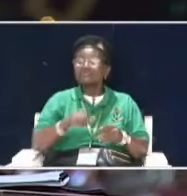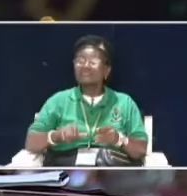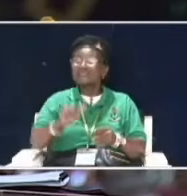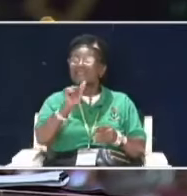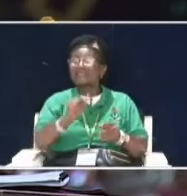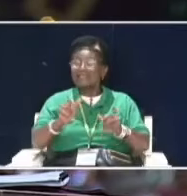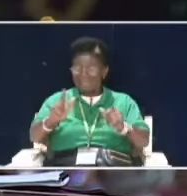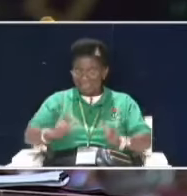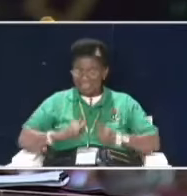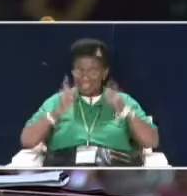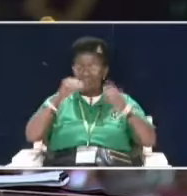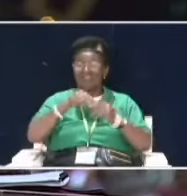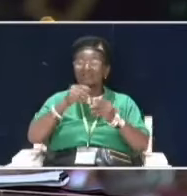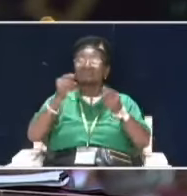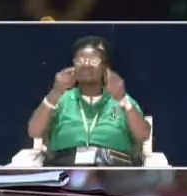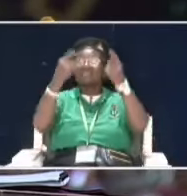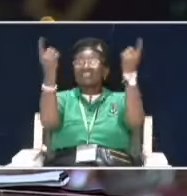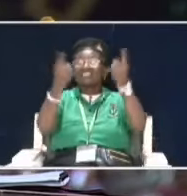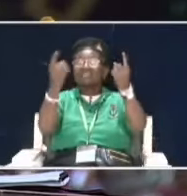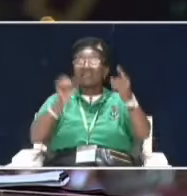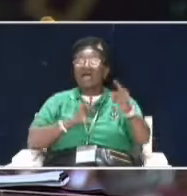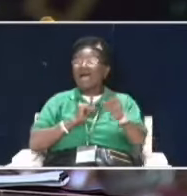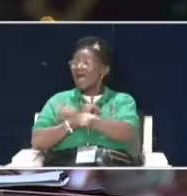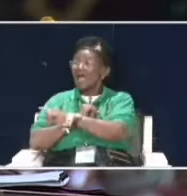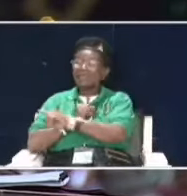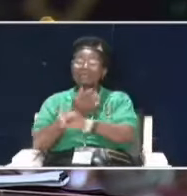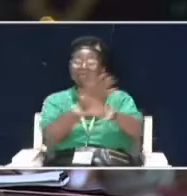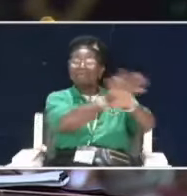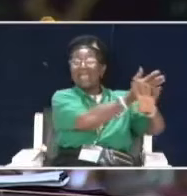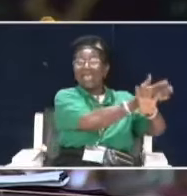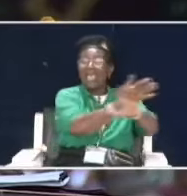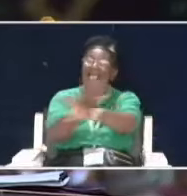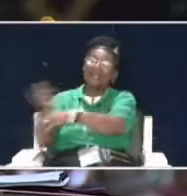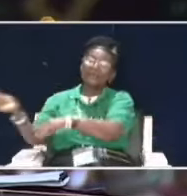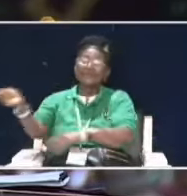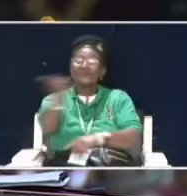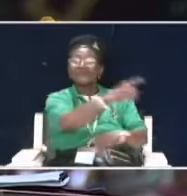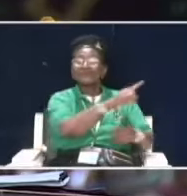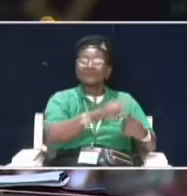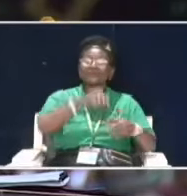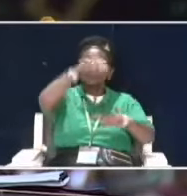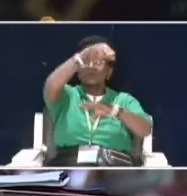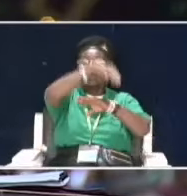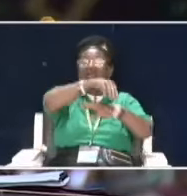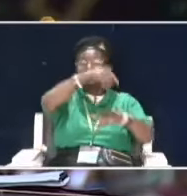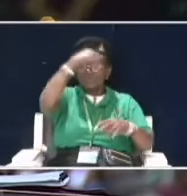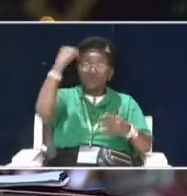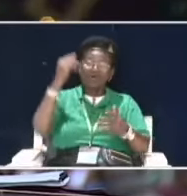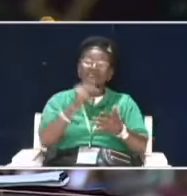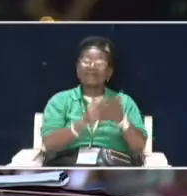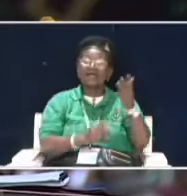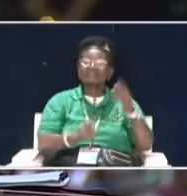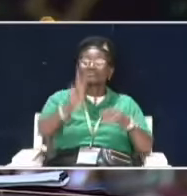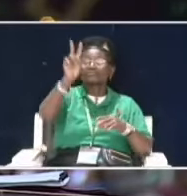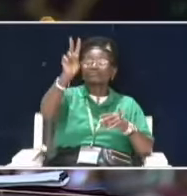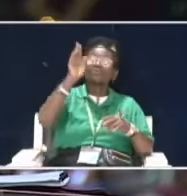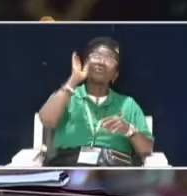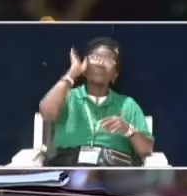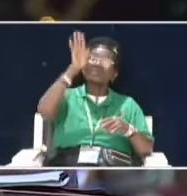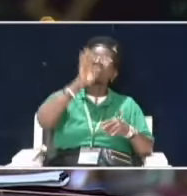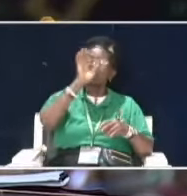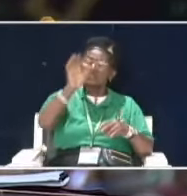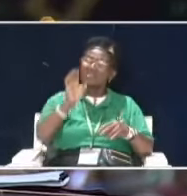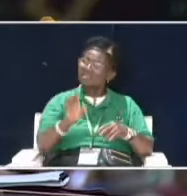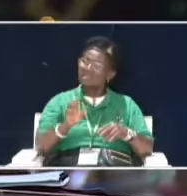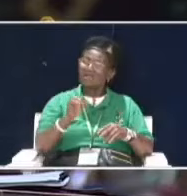I beg you tonight, because part two is going to be a bit hot. That's why